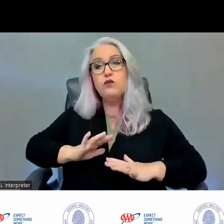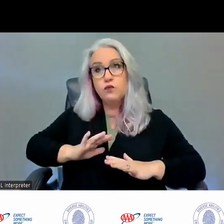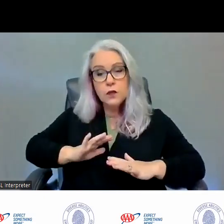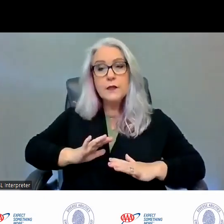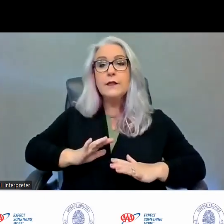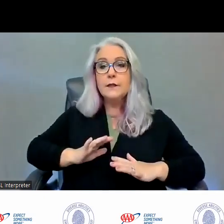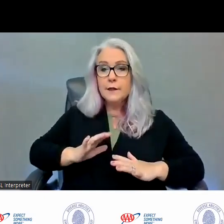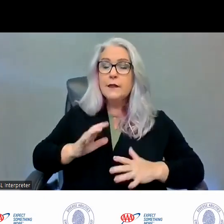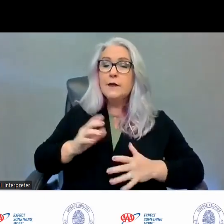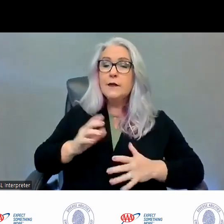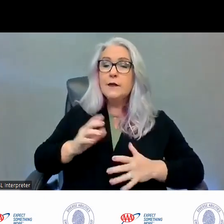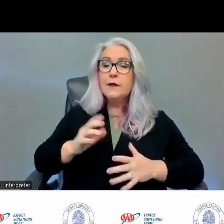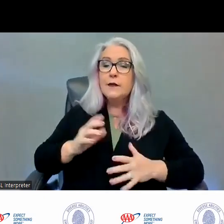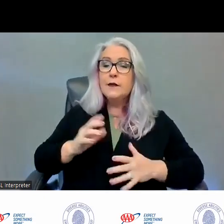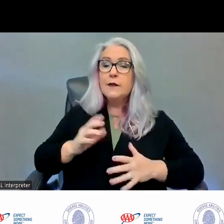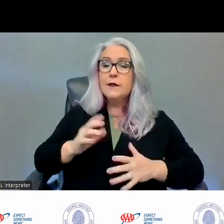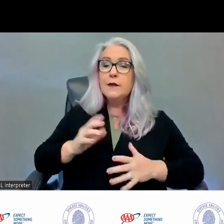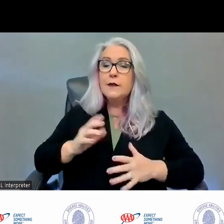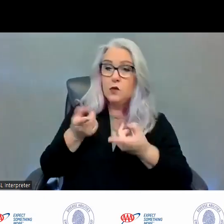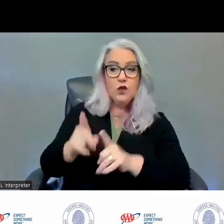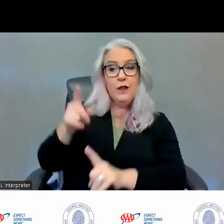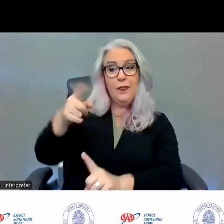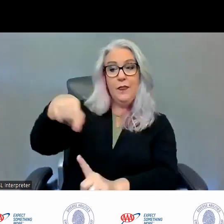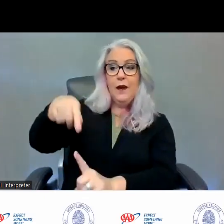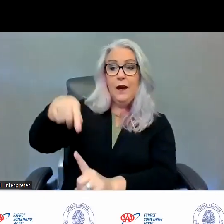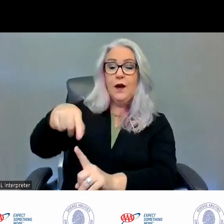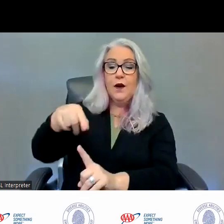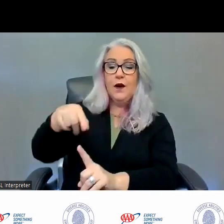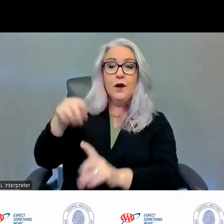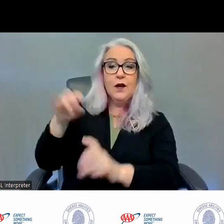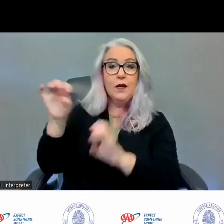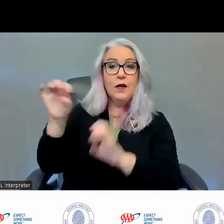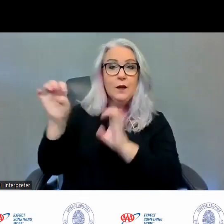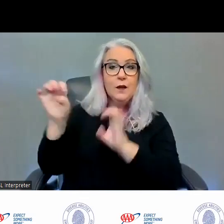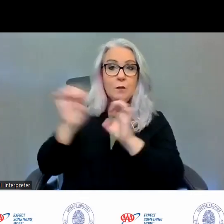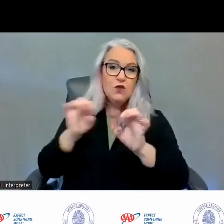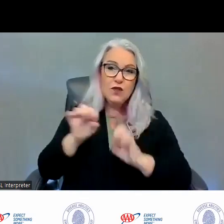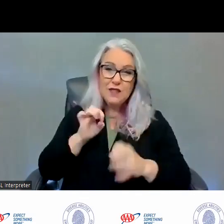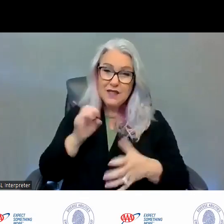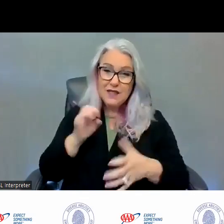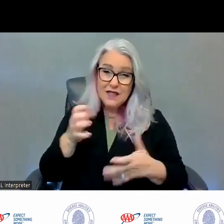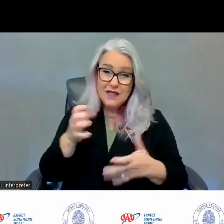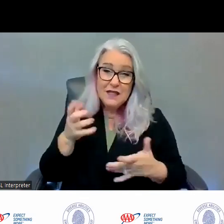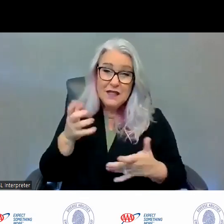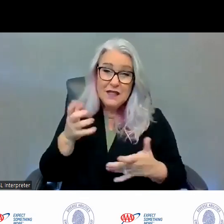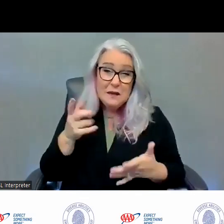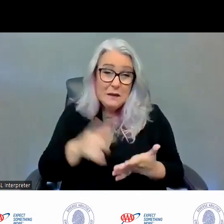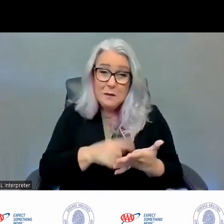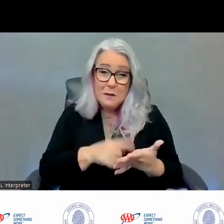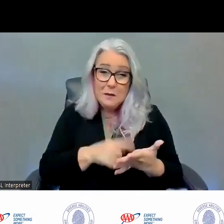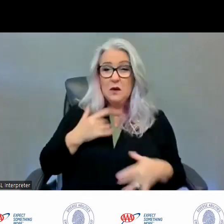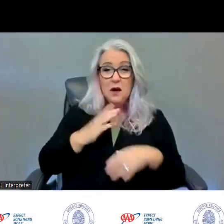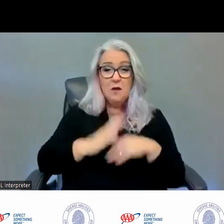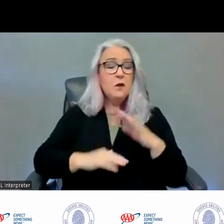members in crisis. So it's not for everyone, but it is really a wonderful role. So customer service,